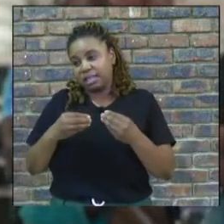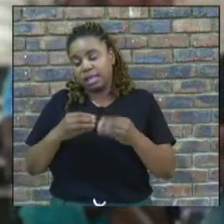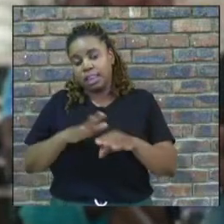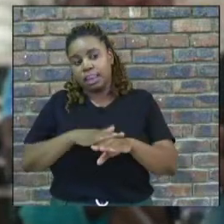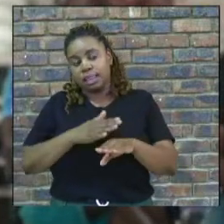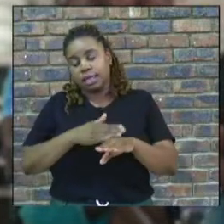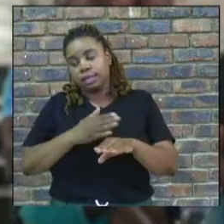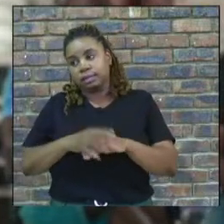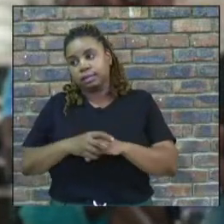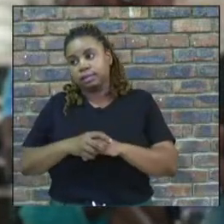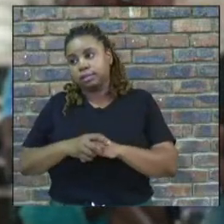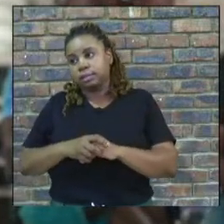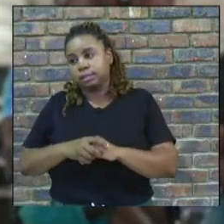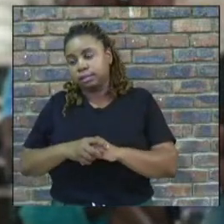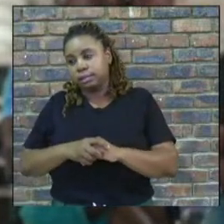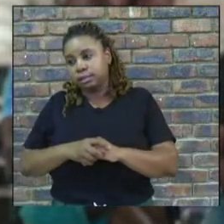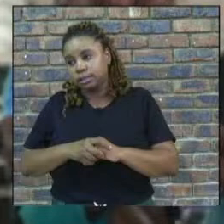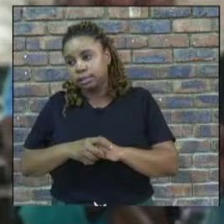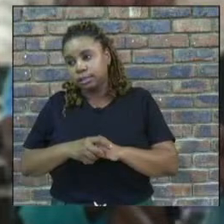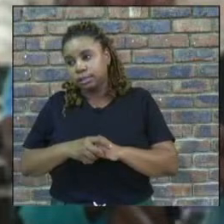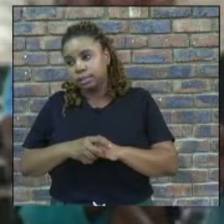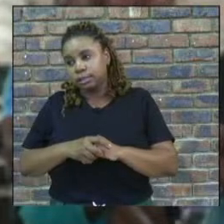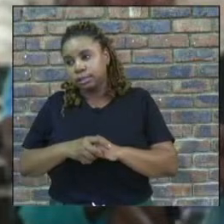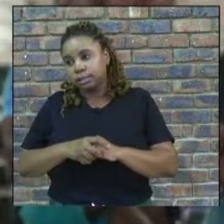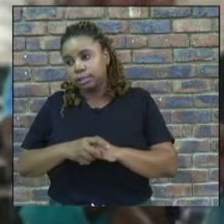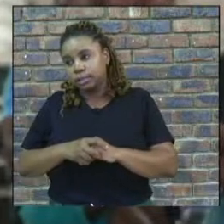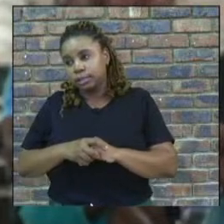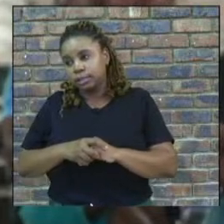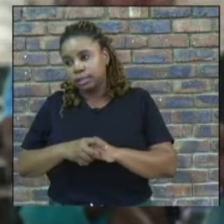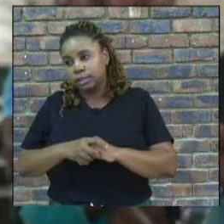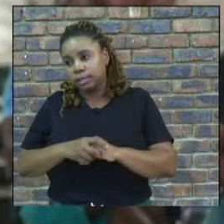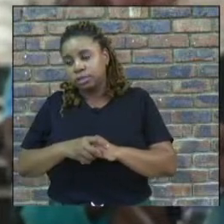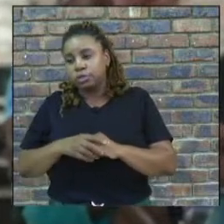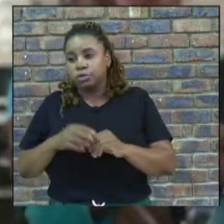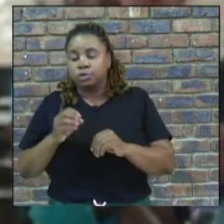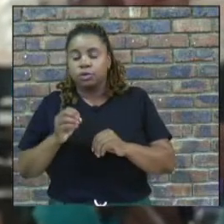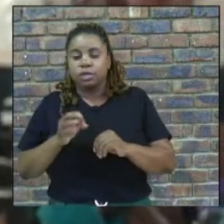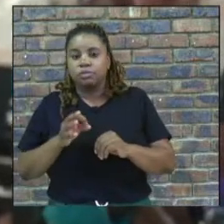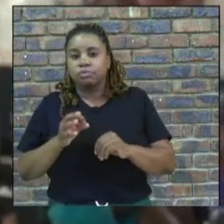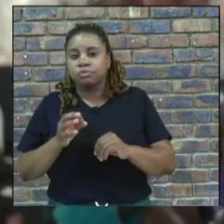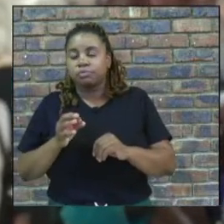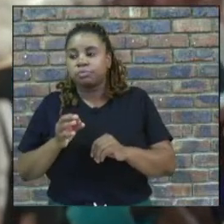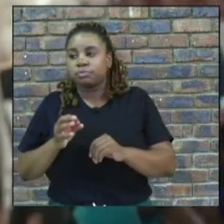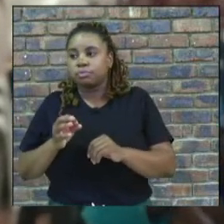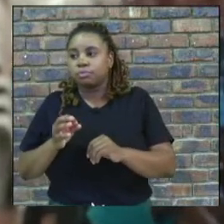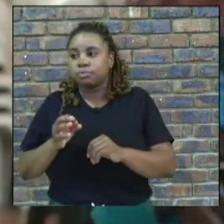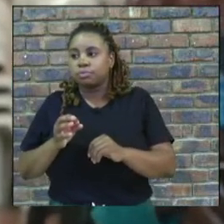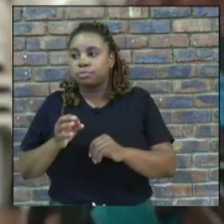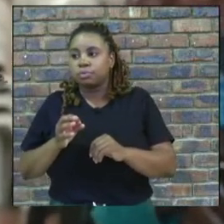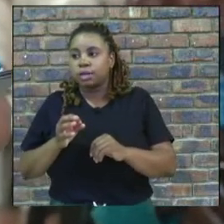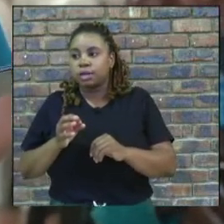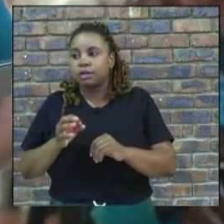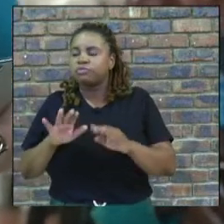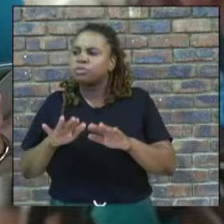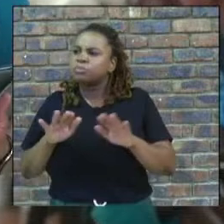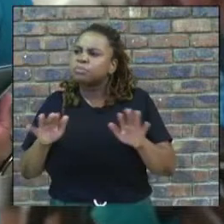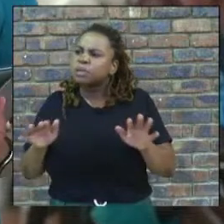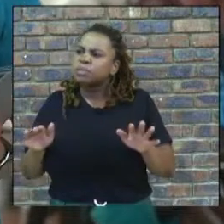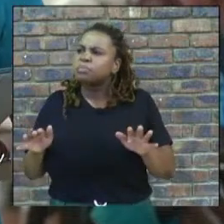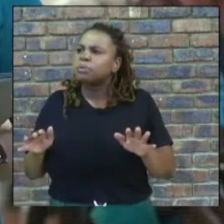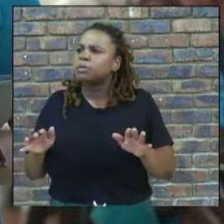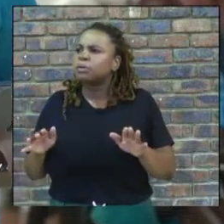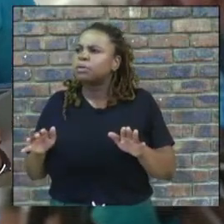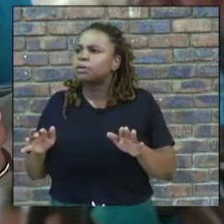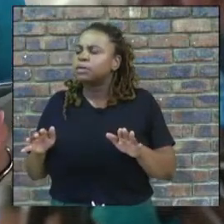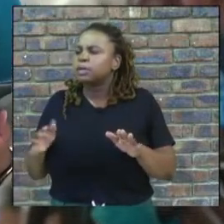still do not see this happening. So if we have upcoming people that are interested in this